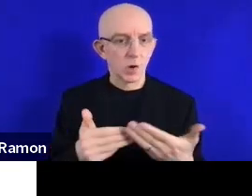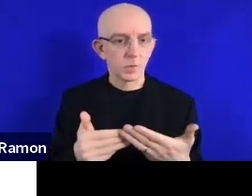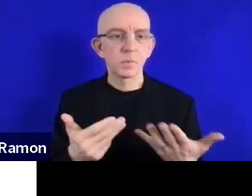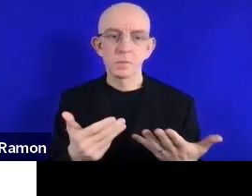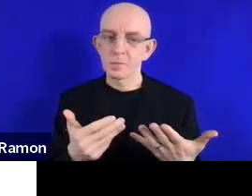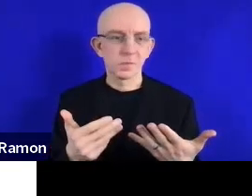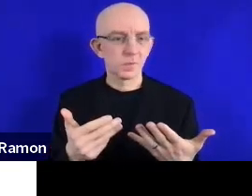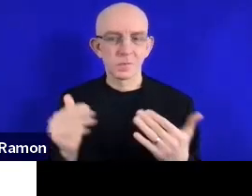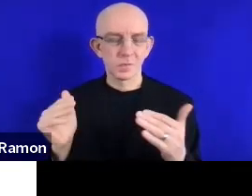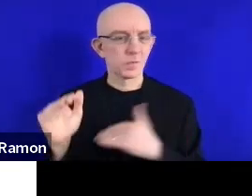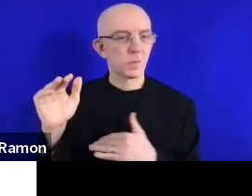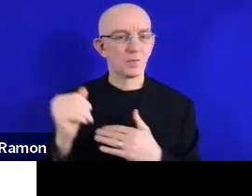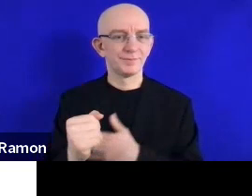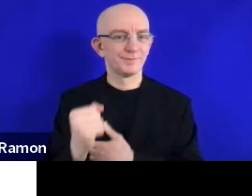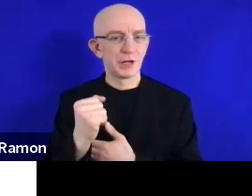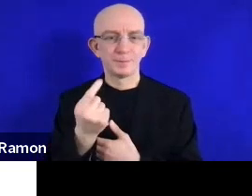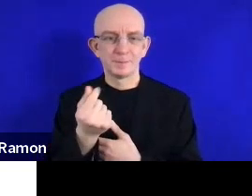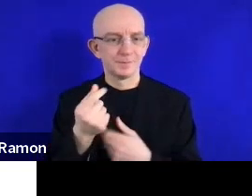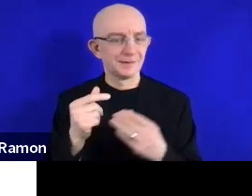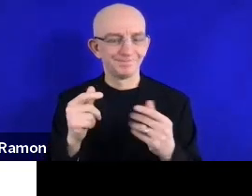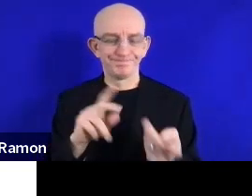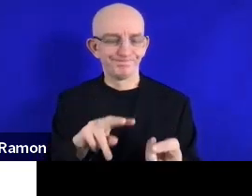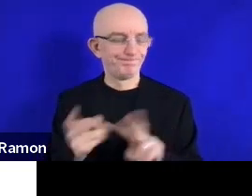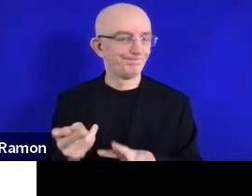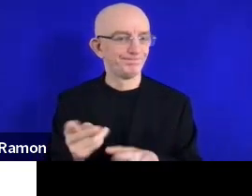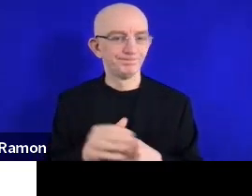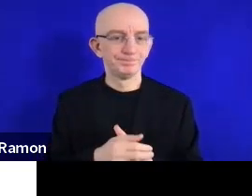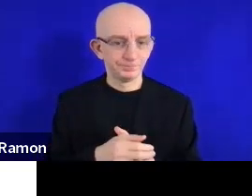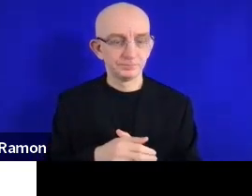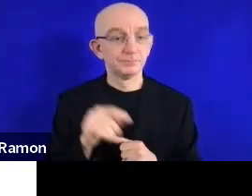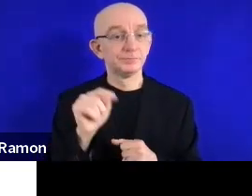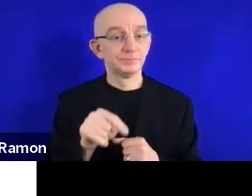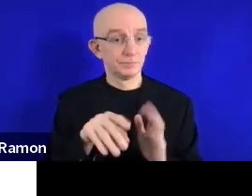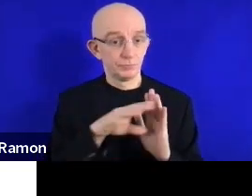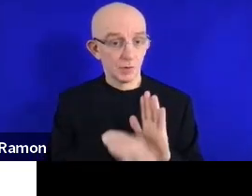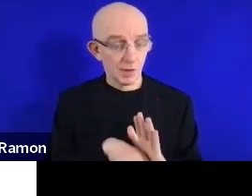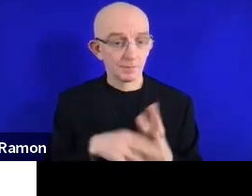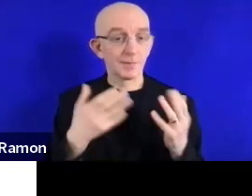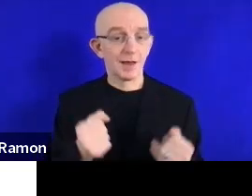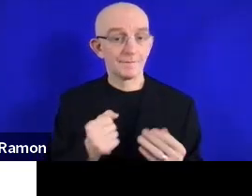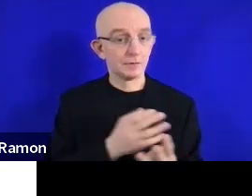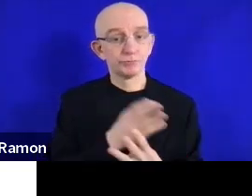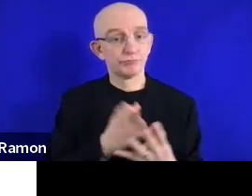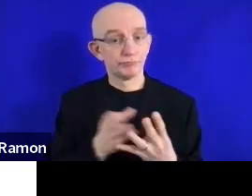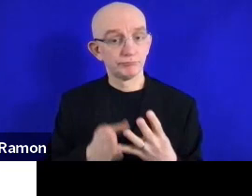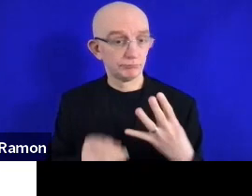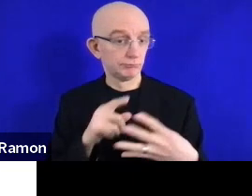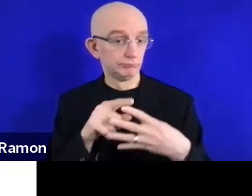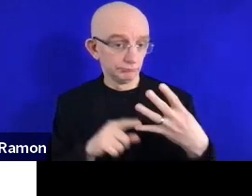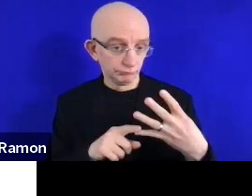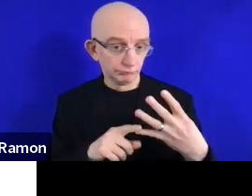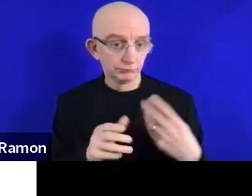on disability. Around 2018, when we were conducting annual program assessments, it